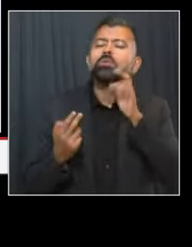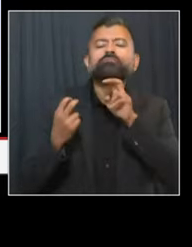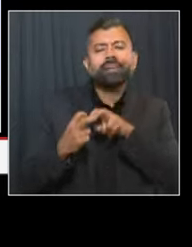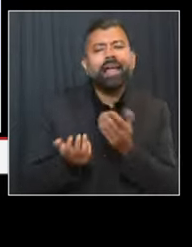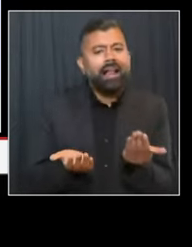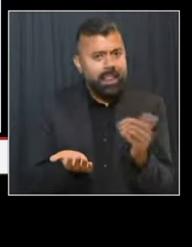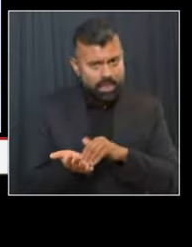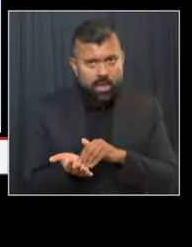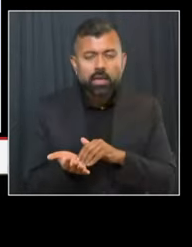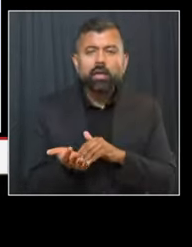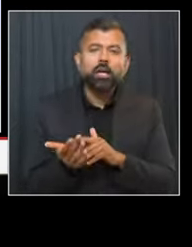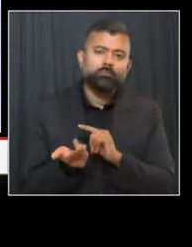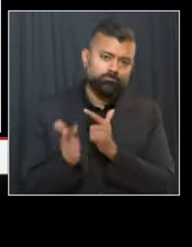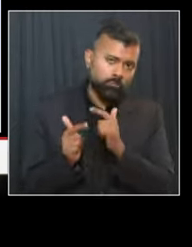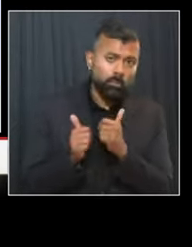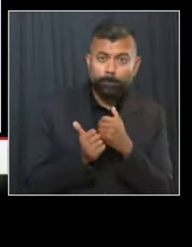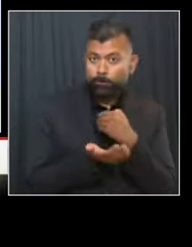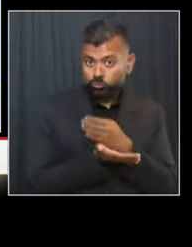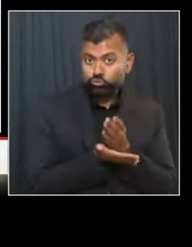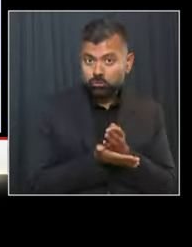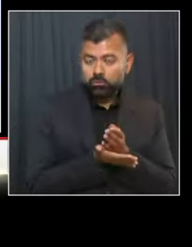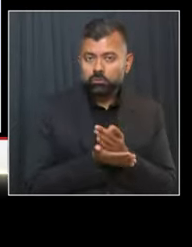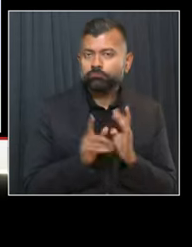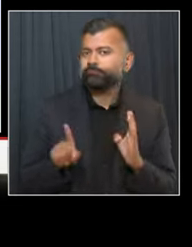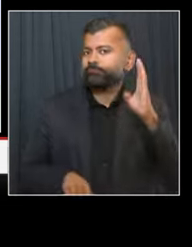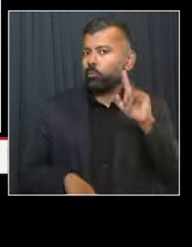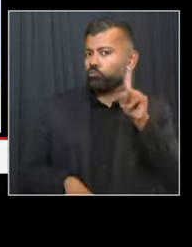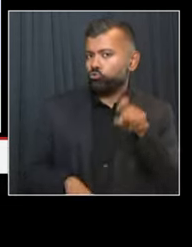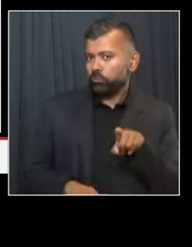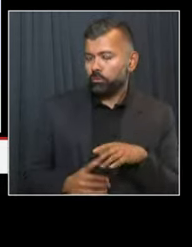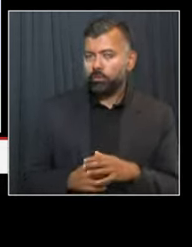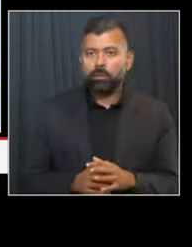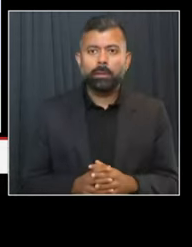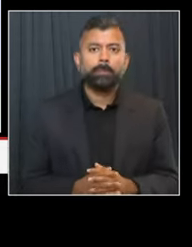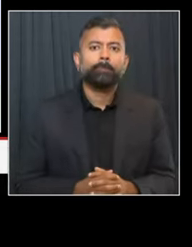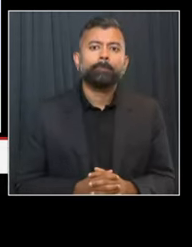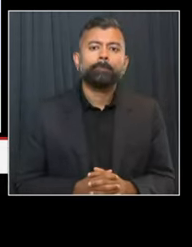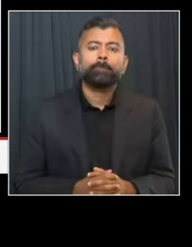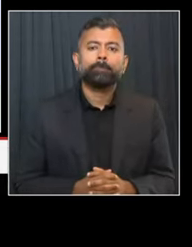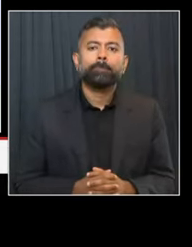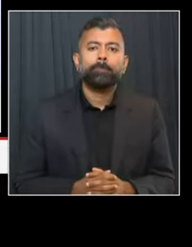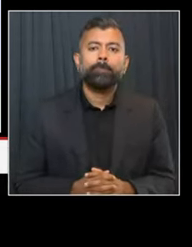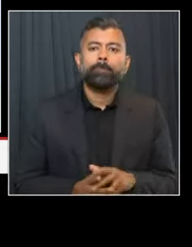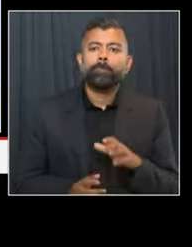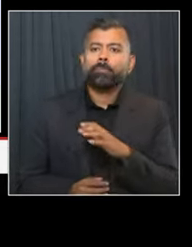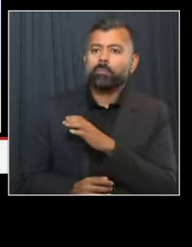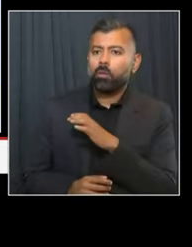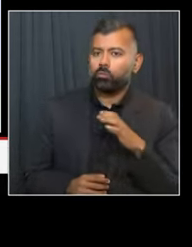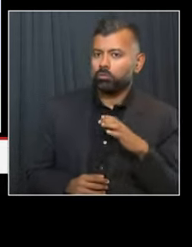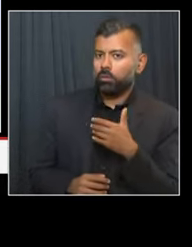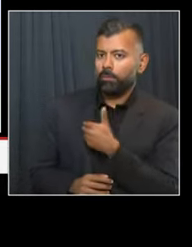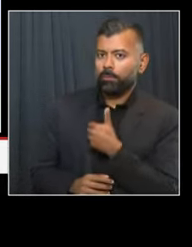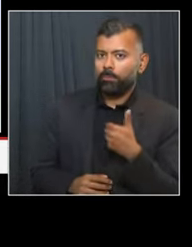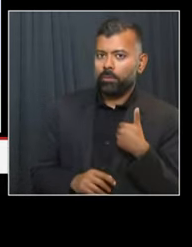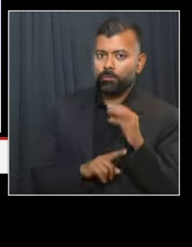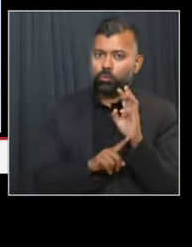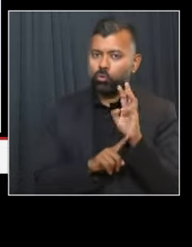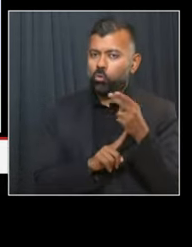Okay, let's. Real quick question. Oh, sure. Just for Glenn, where does this actually leave our local